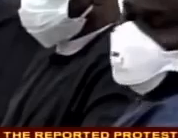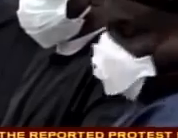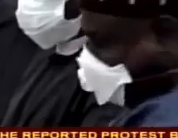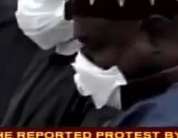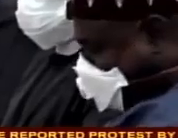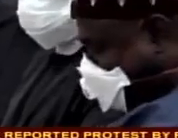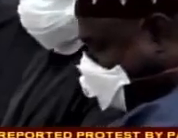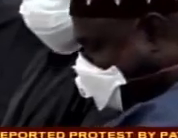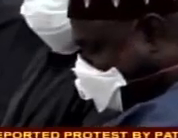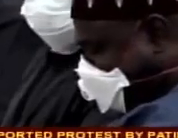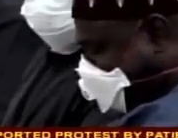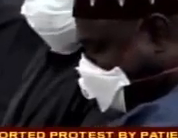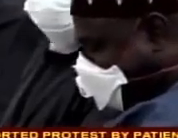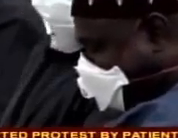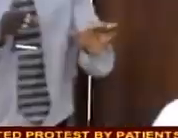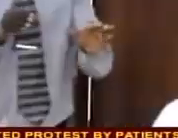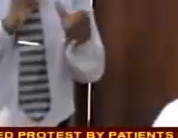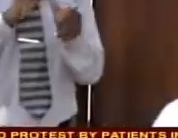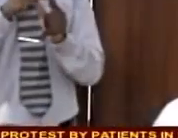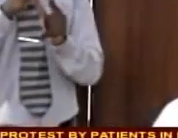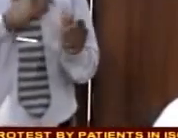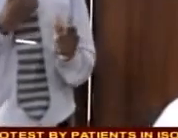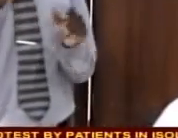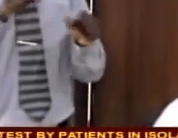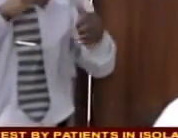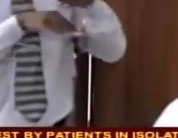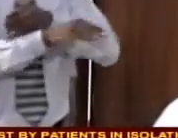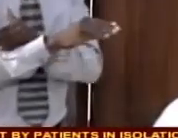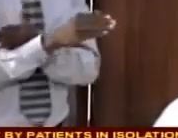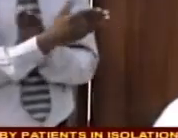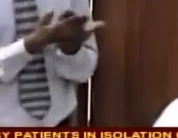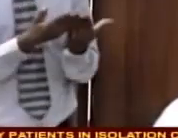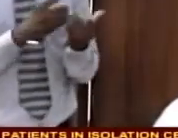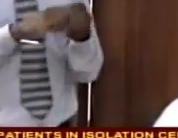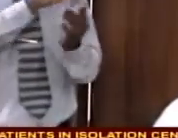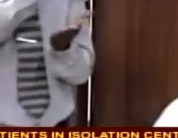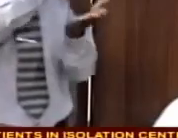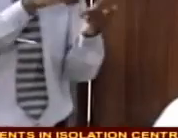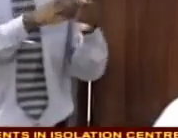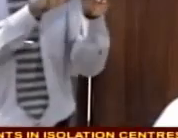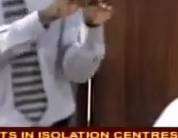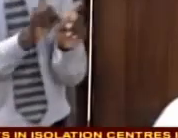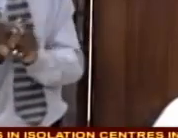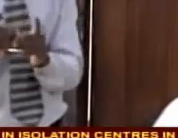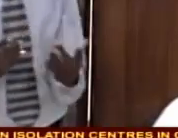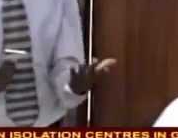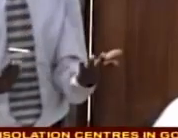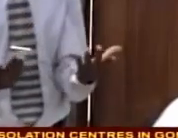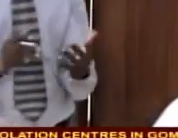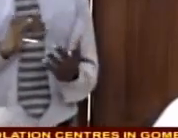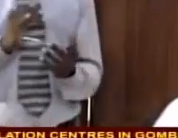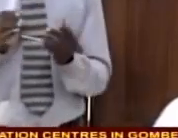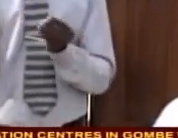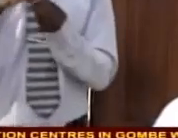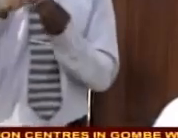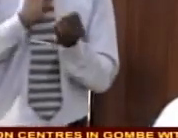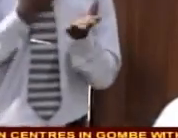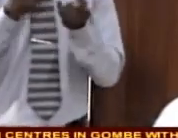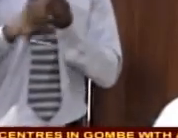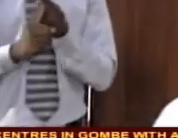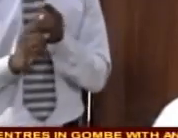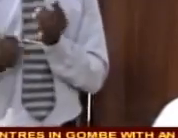coronavirus, or anyone can walk to a test center to get tested? And I want to also ask